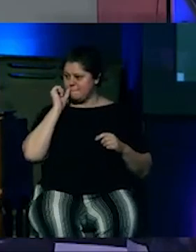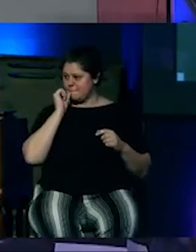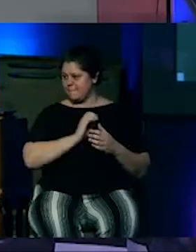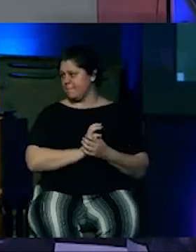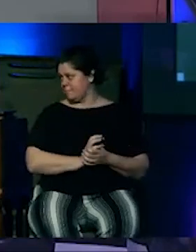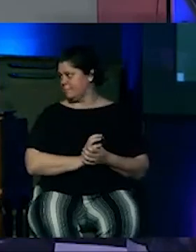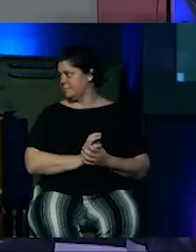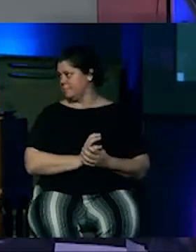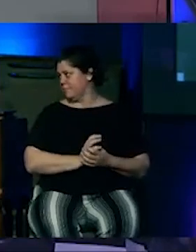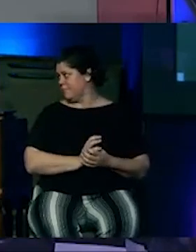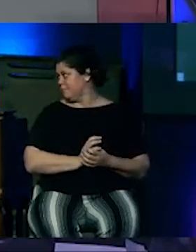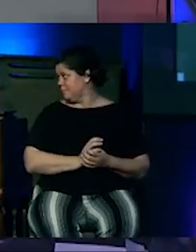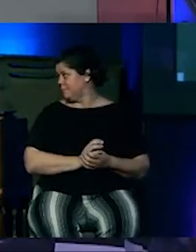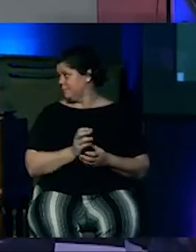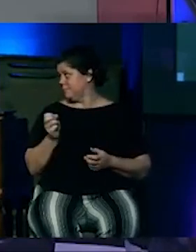Okay.